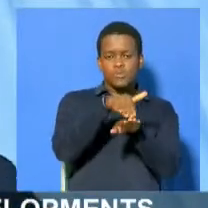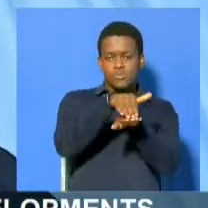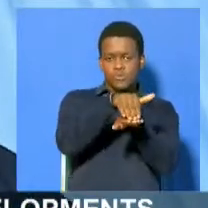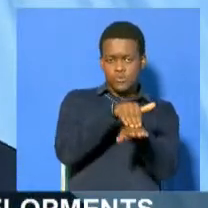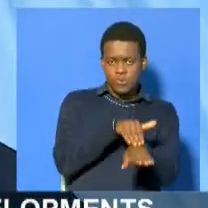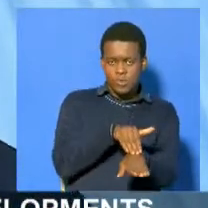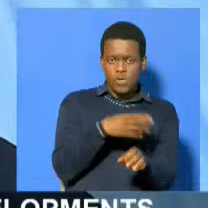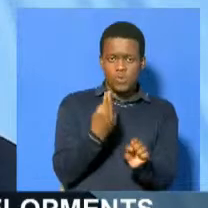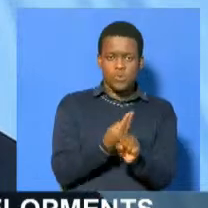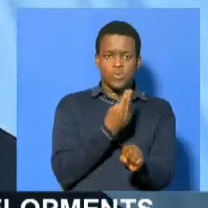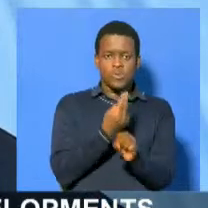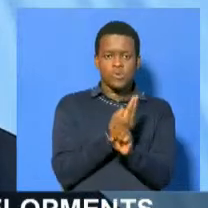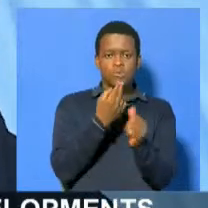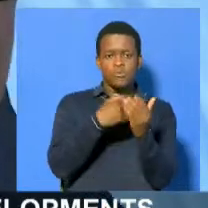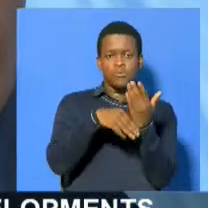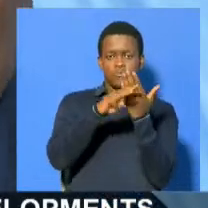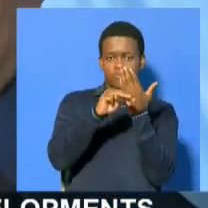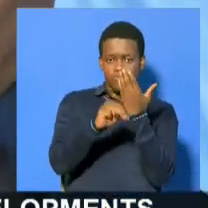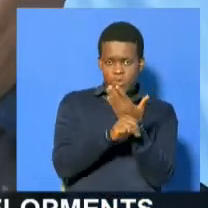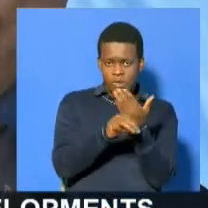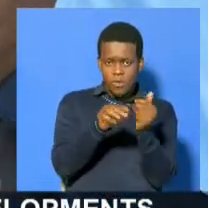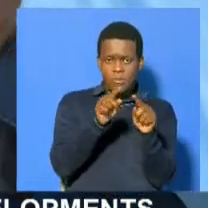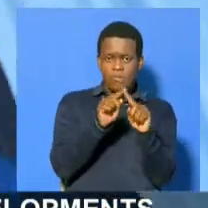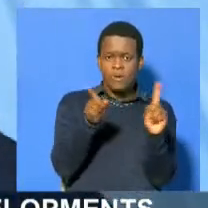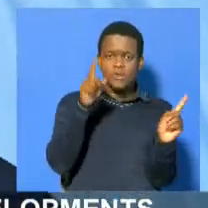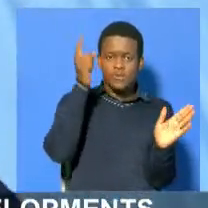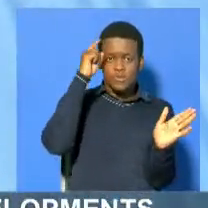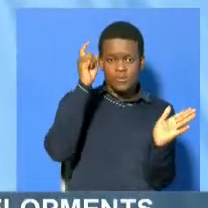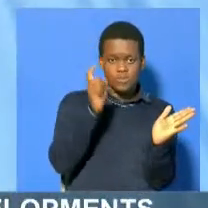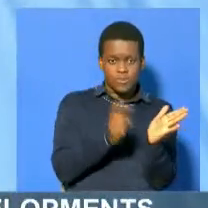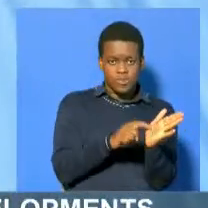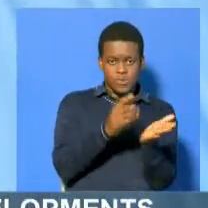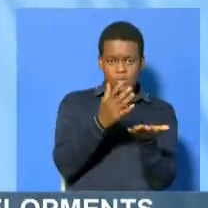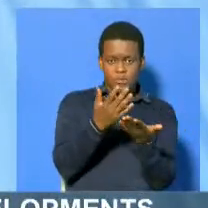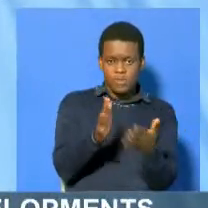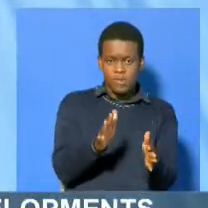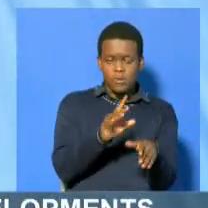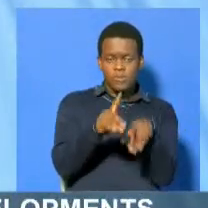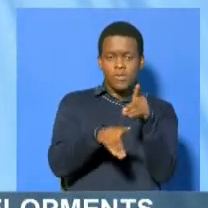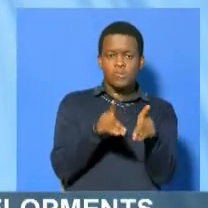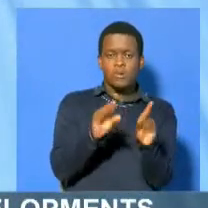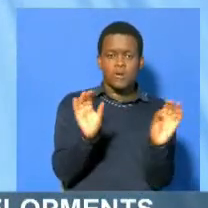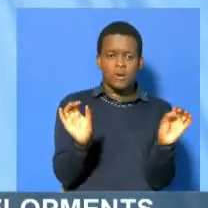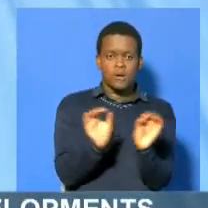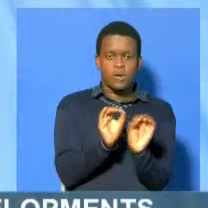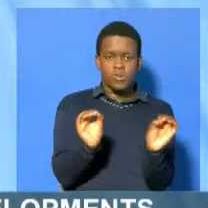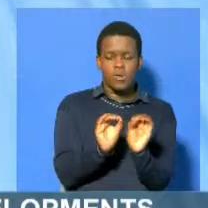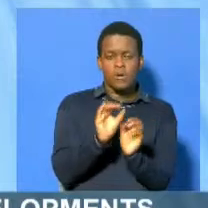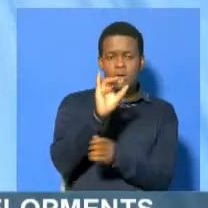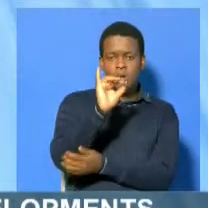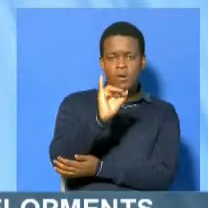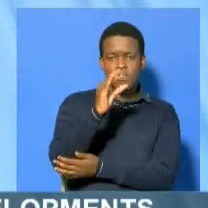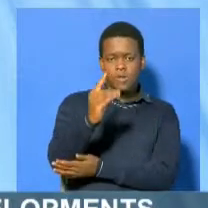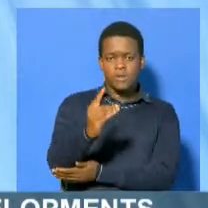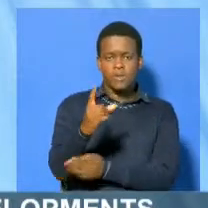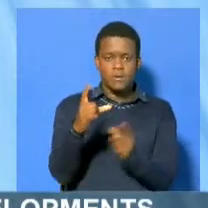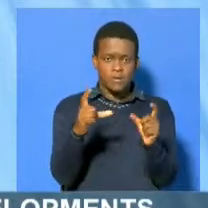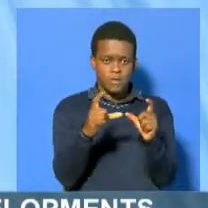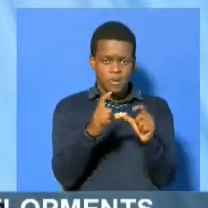Ke tswa go lemoga gore bothata ke o mang. Ka gore ha o sena o mang mananeo wa ga o ka ke wa